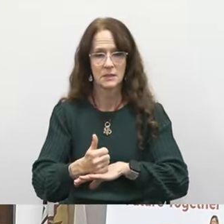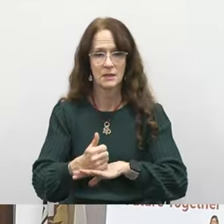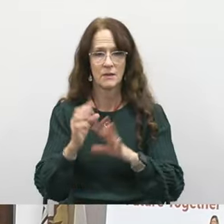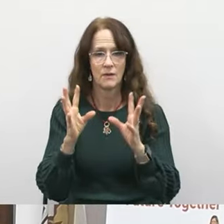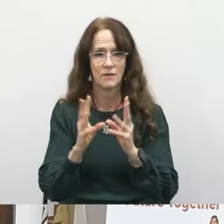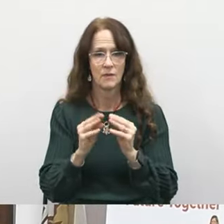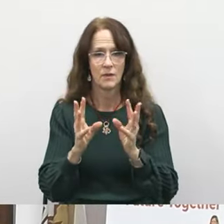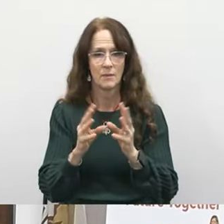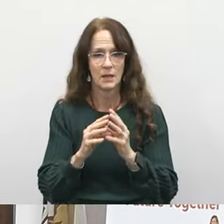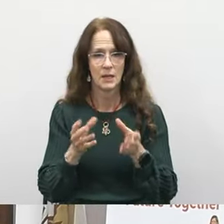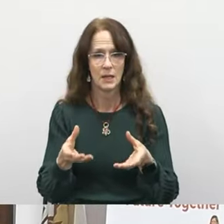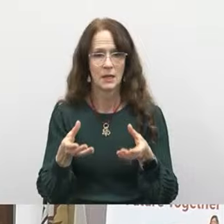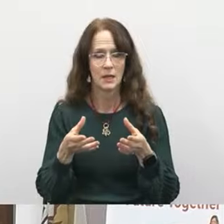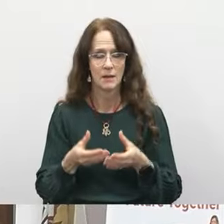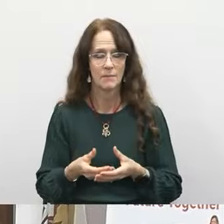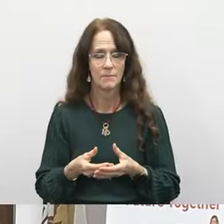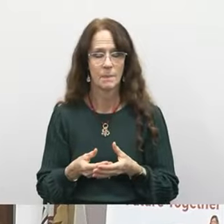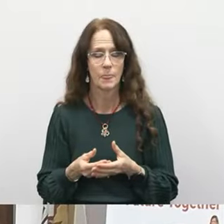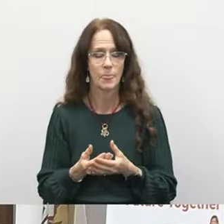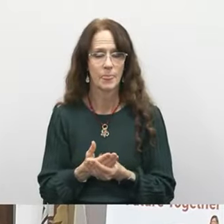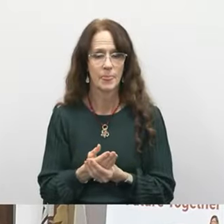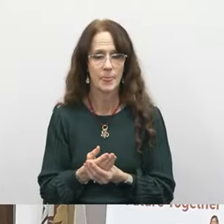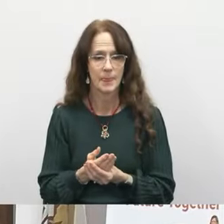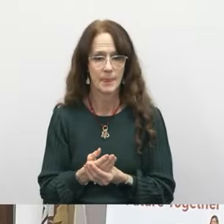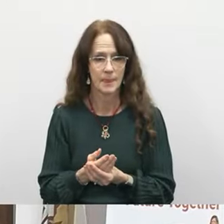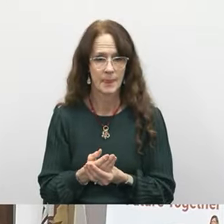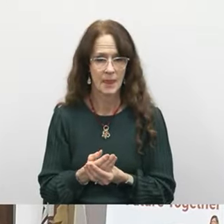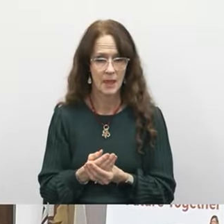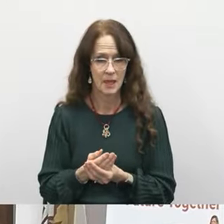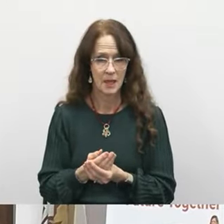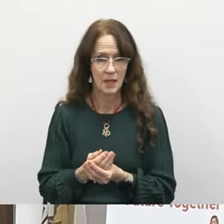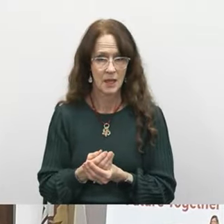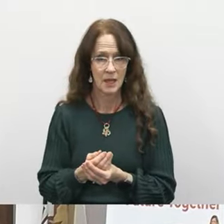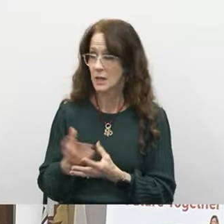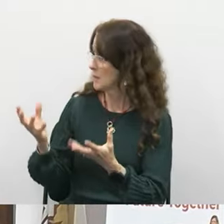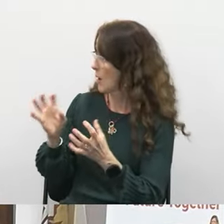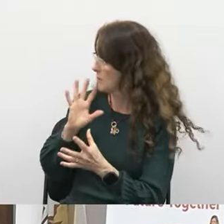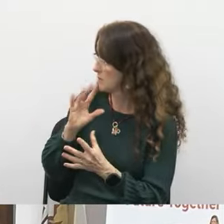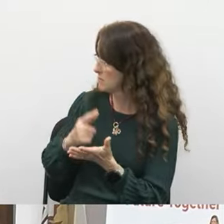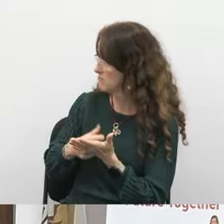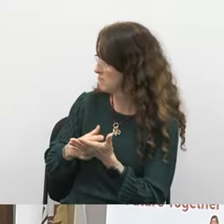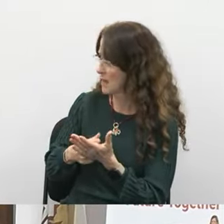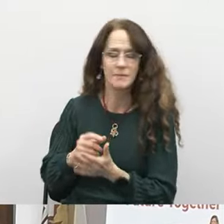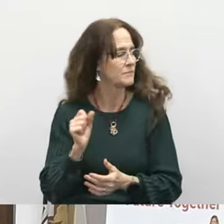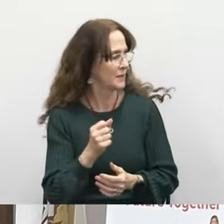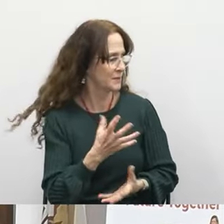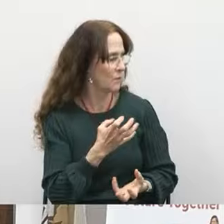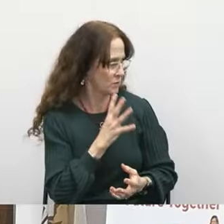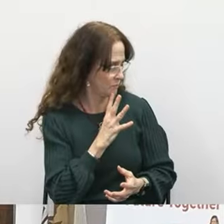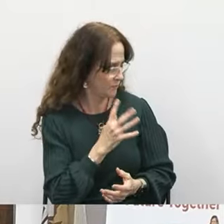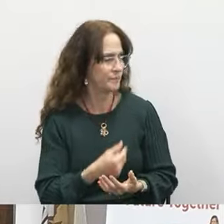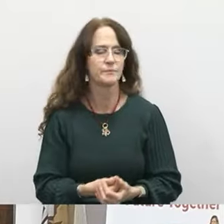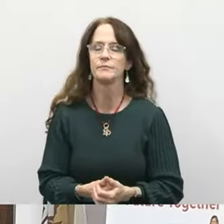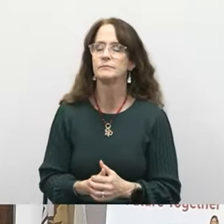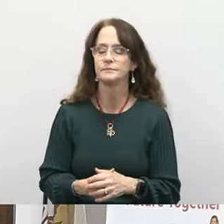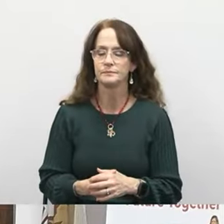meeting. And so Would you like for me to speak? I would, yes, Yeah. I would like for you to speak on that.